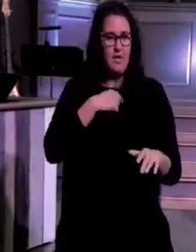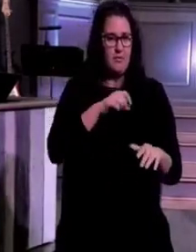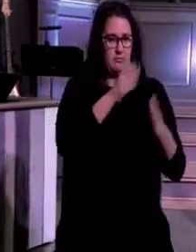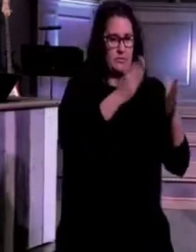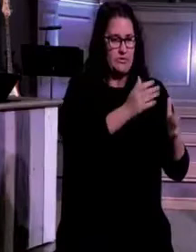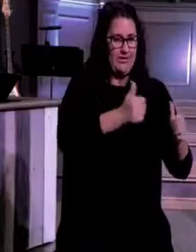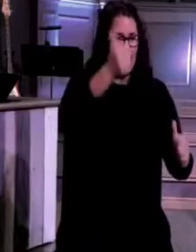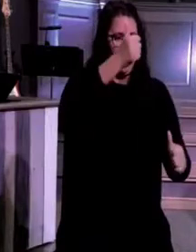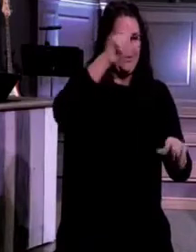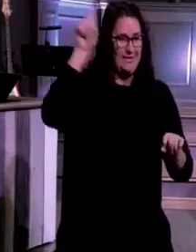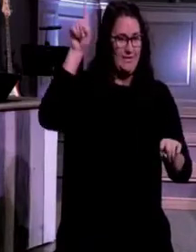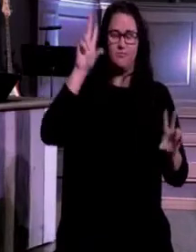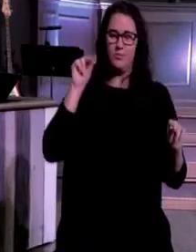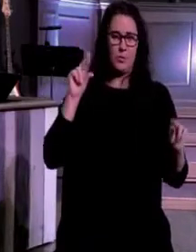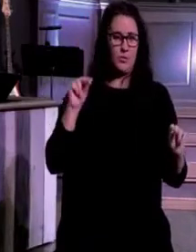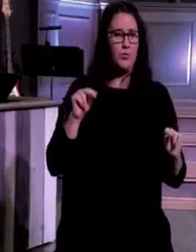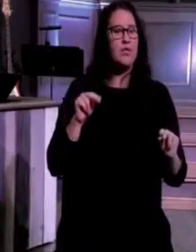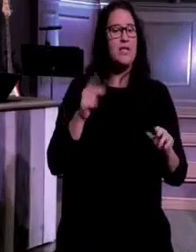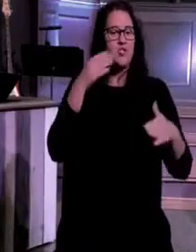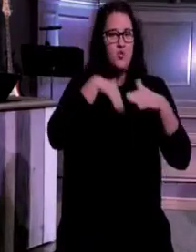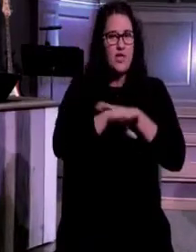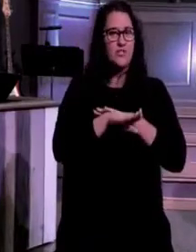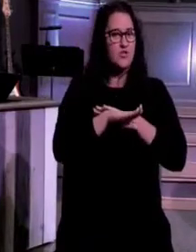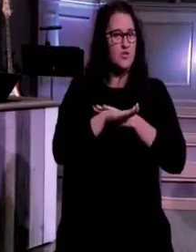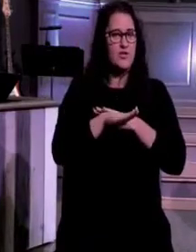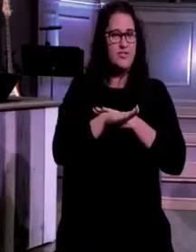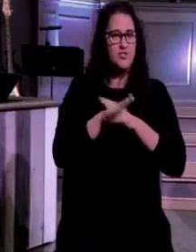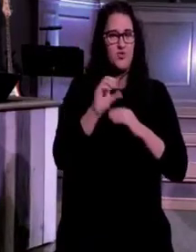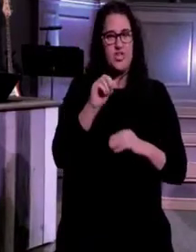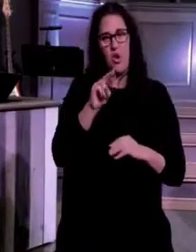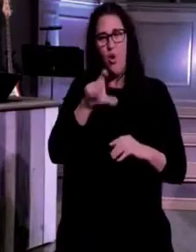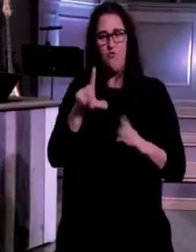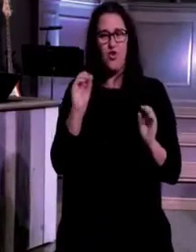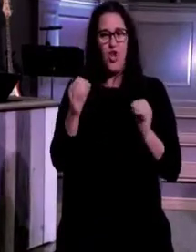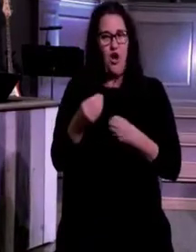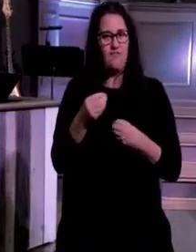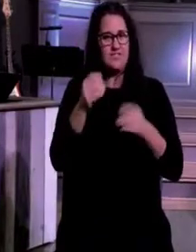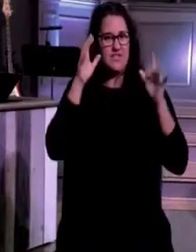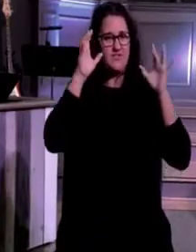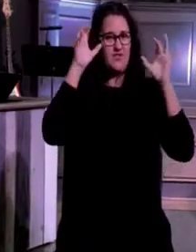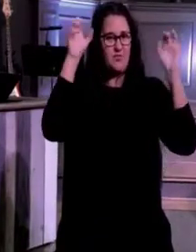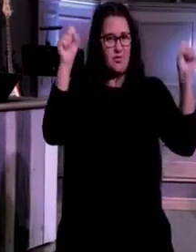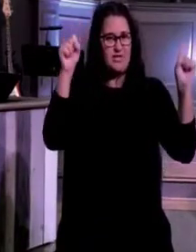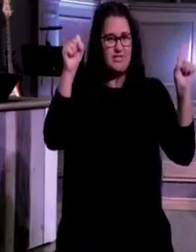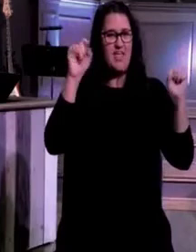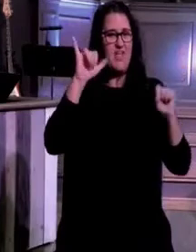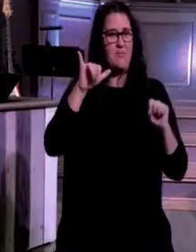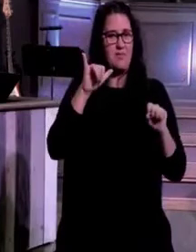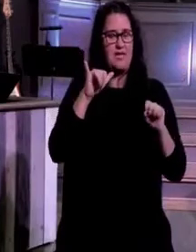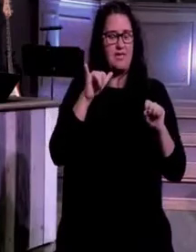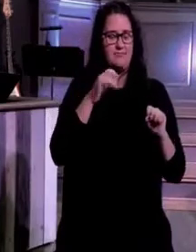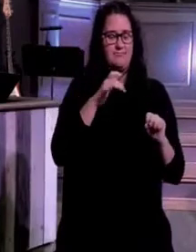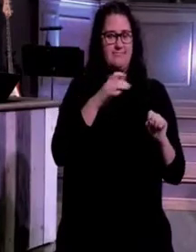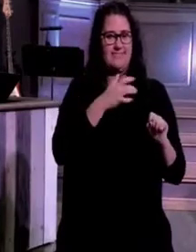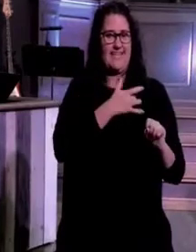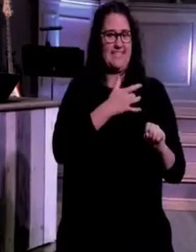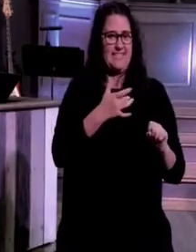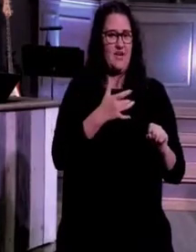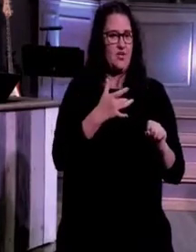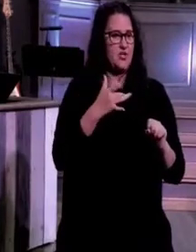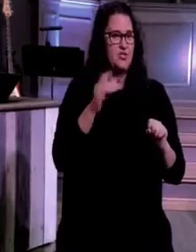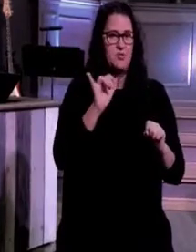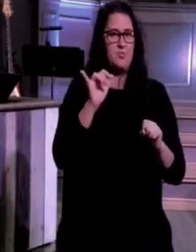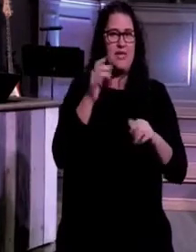splendid. To enter into the Oval Office of the President of the United States would be considered to be equivalent to entering into